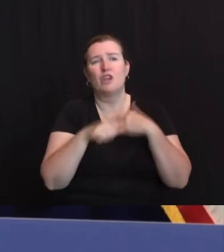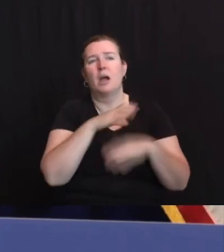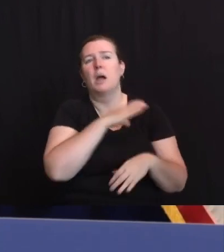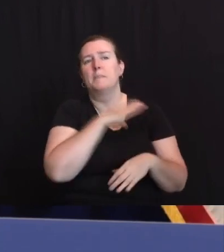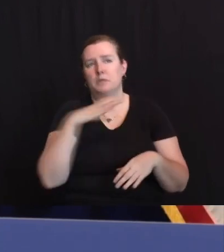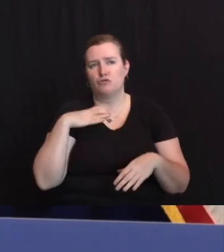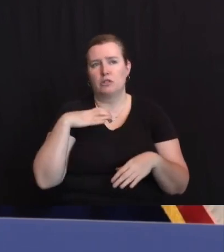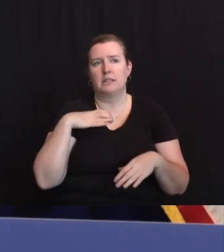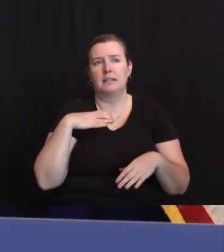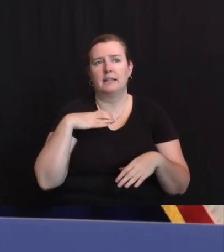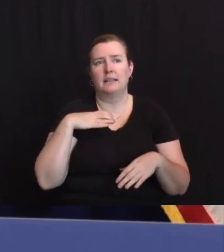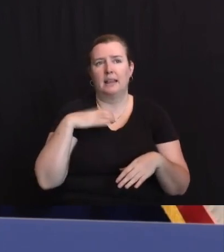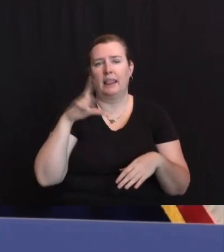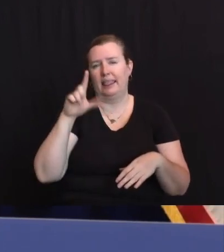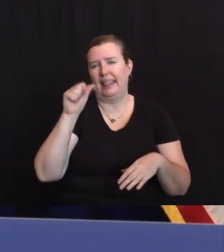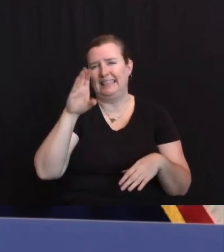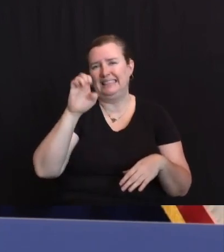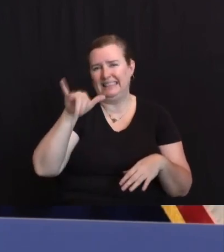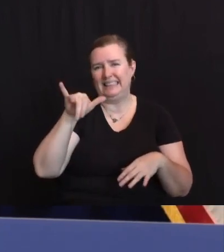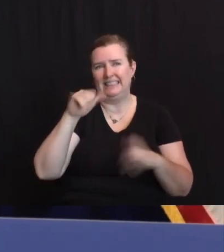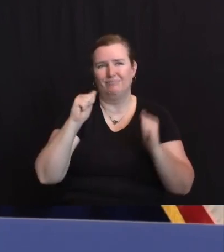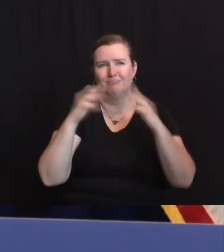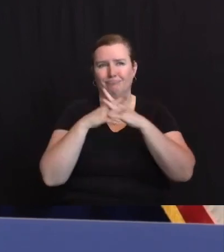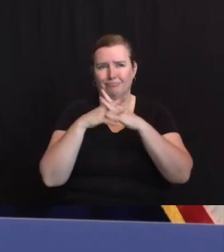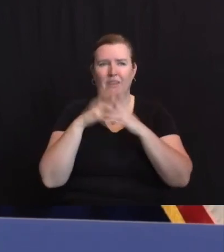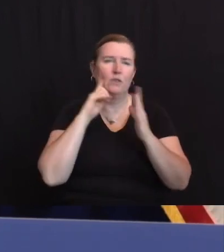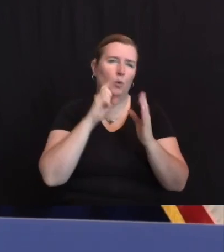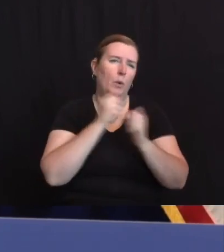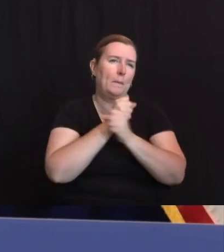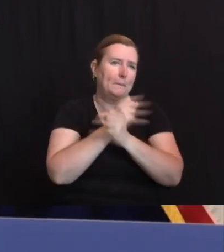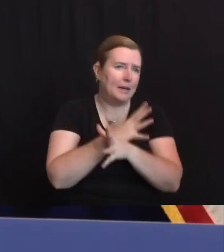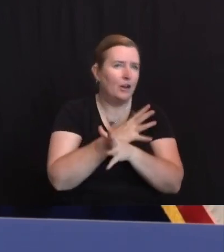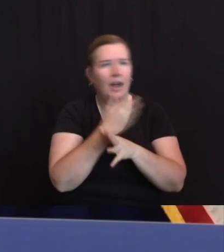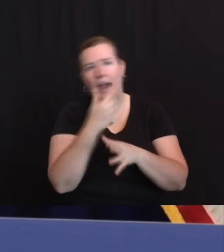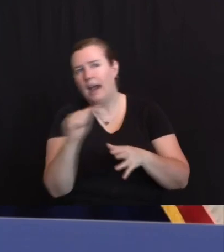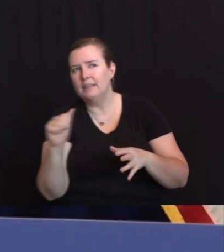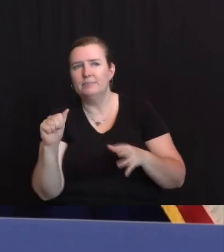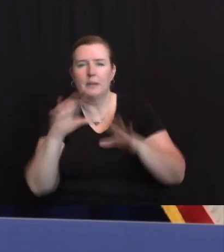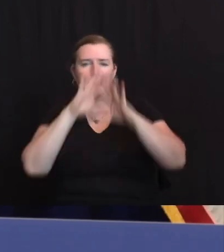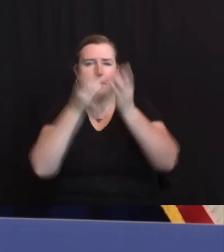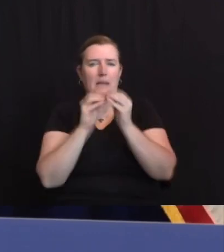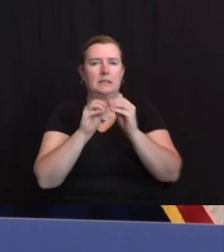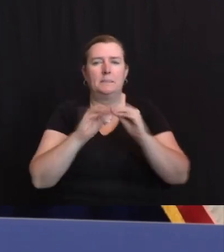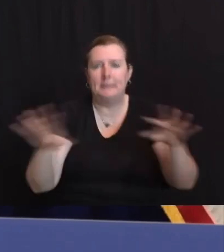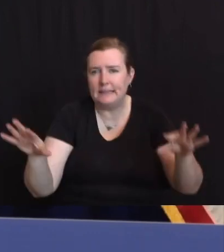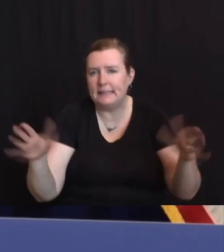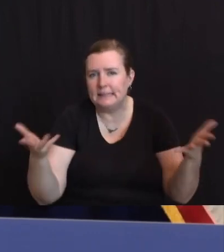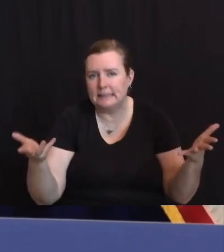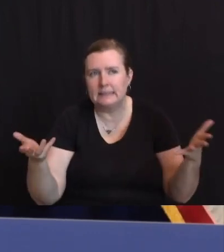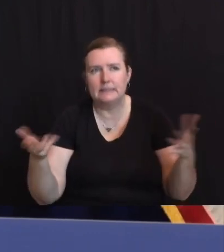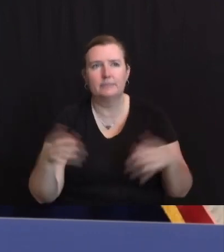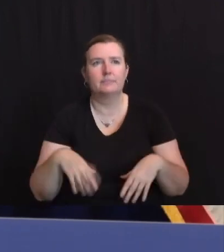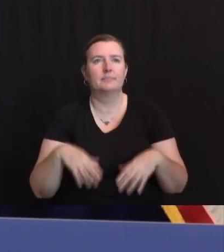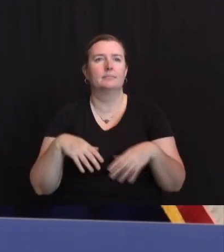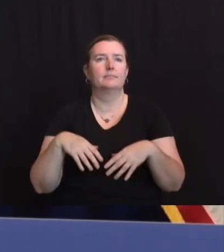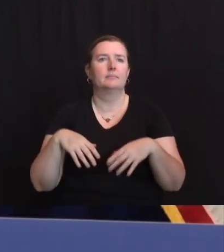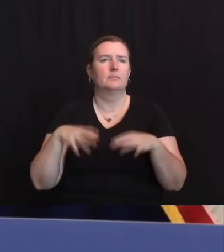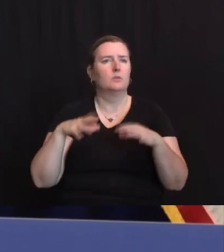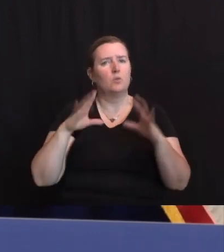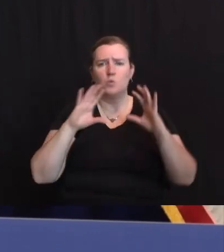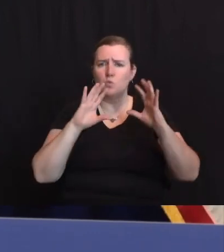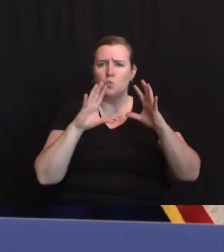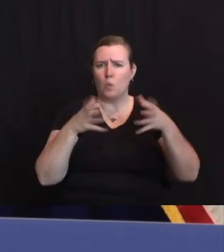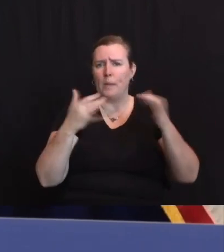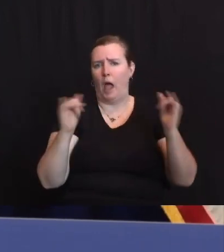be prepared for a pandemic or something like this. They've already met. They have representatives